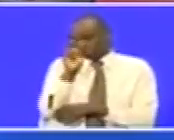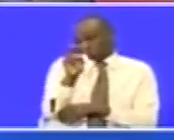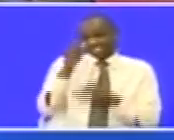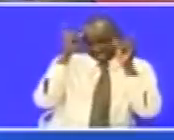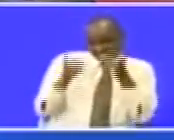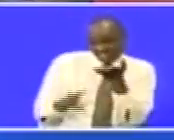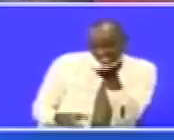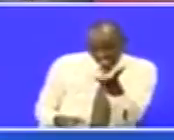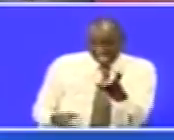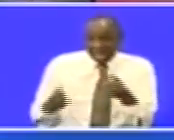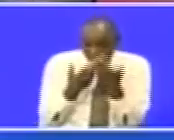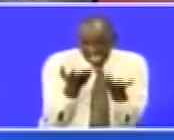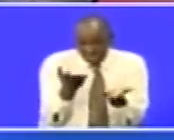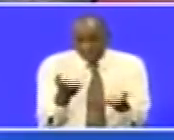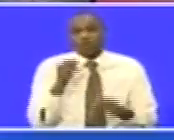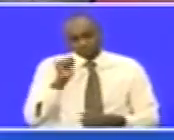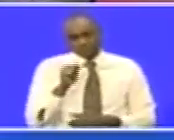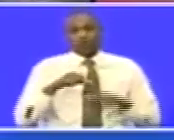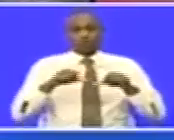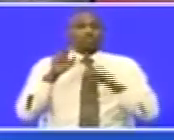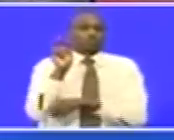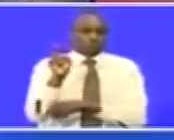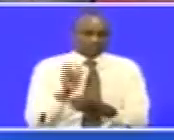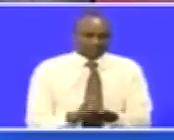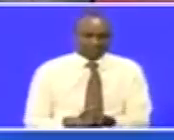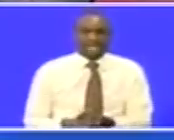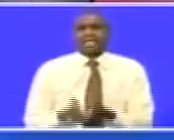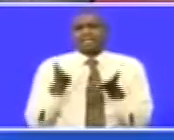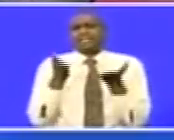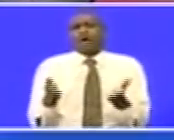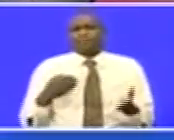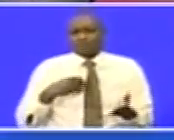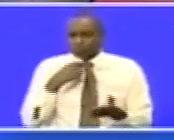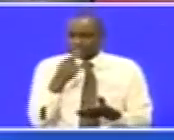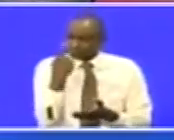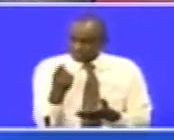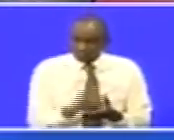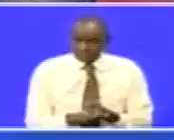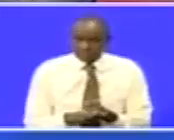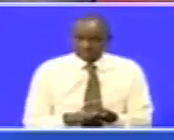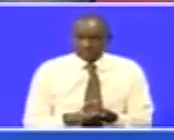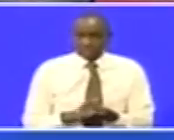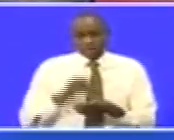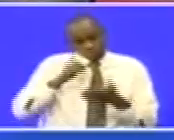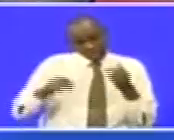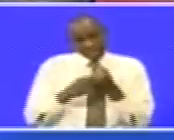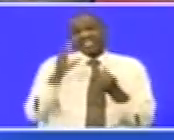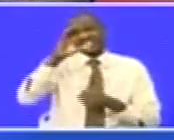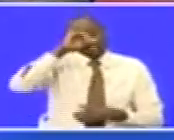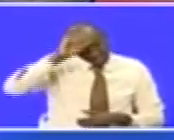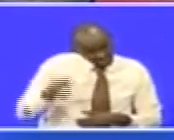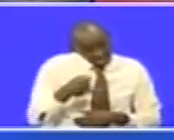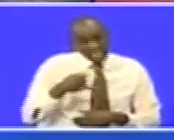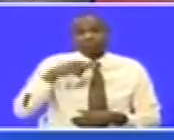that is currently being given at the Supreme Court of Kenya. So let me just run you by what has just happened. Chief Justice William Mutunga